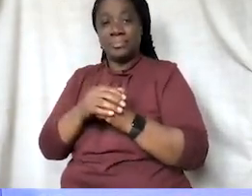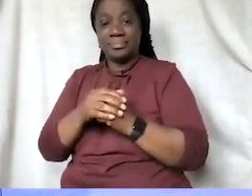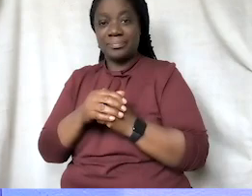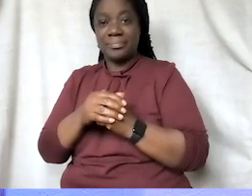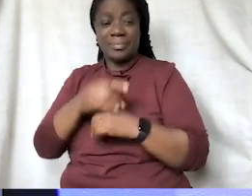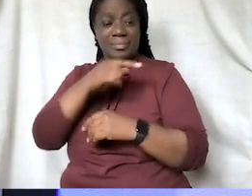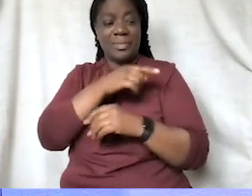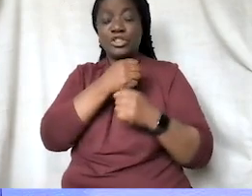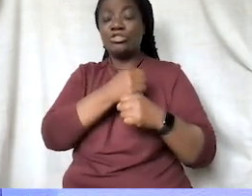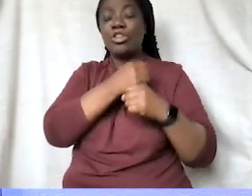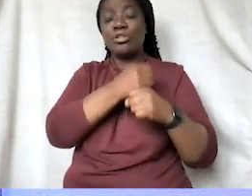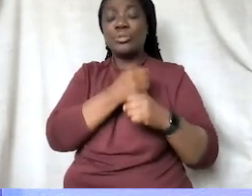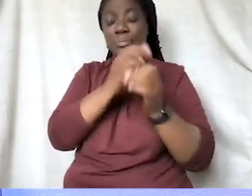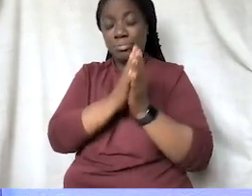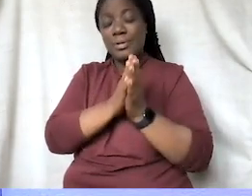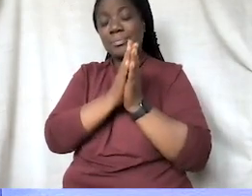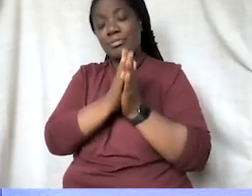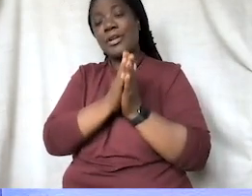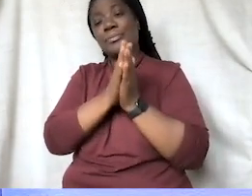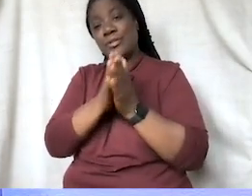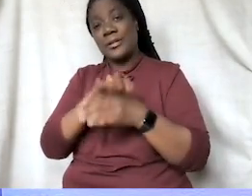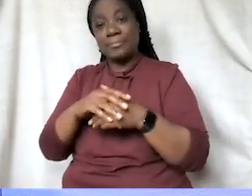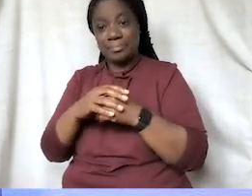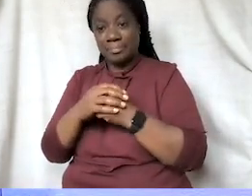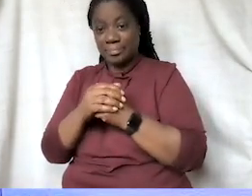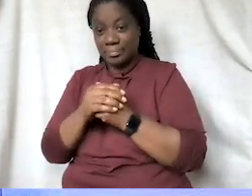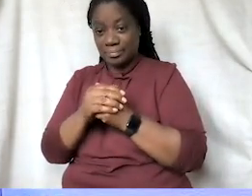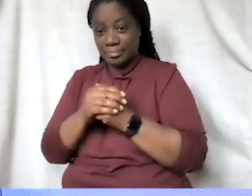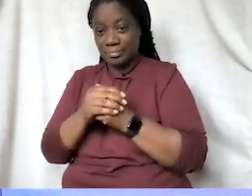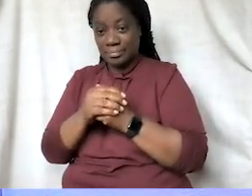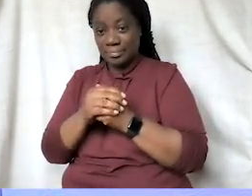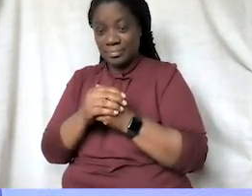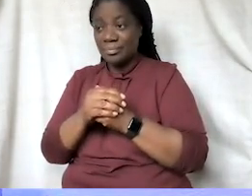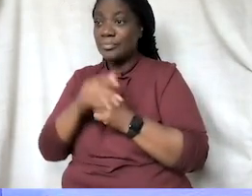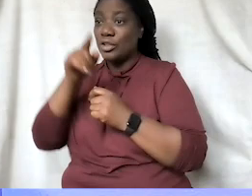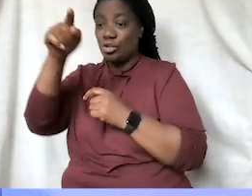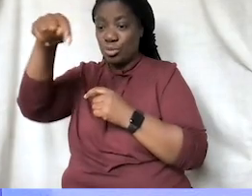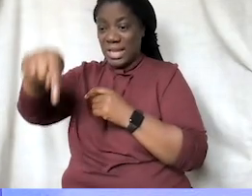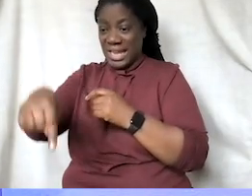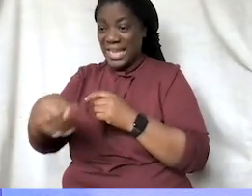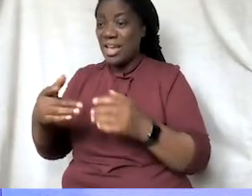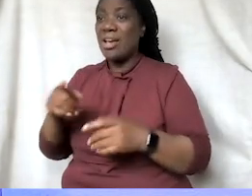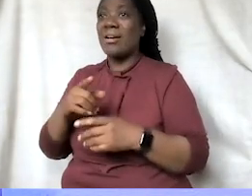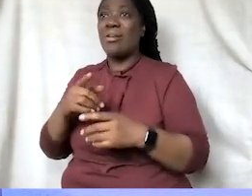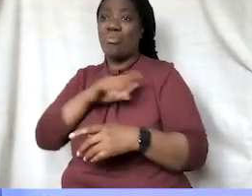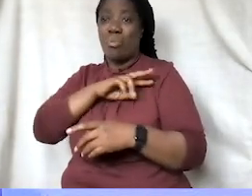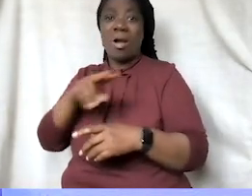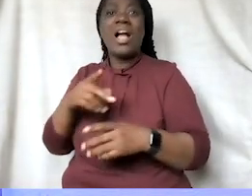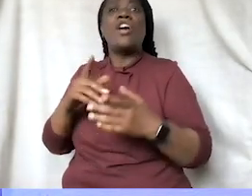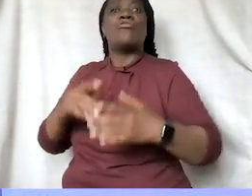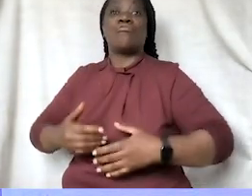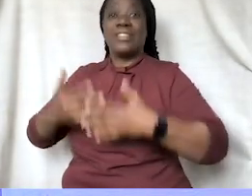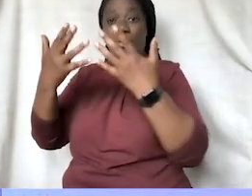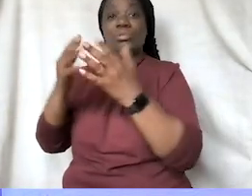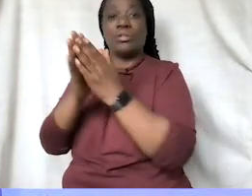was made on his behalf. You are here tonight as a result of prayer. Yes, you may not have